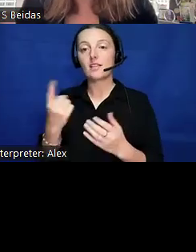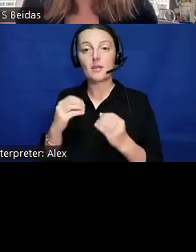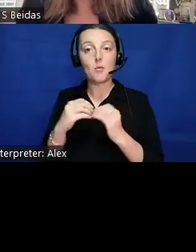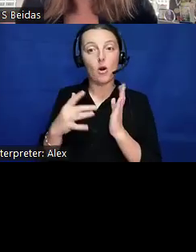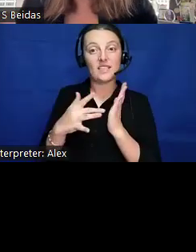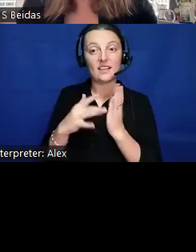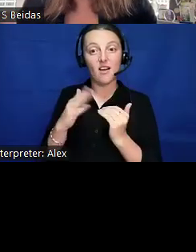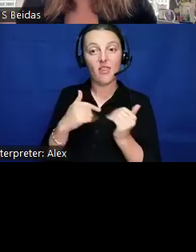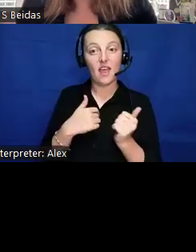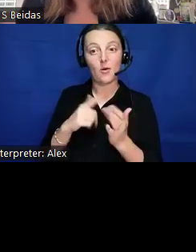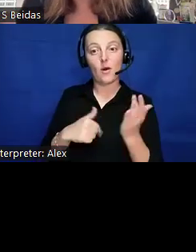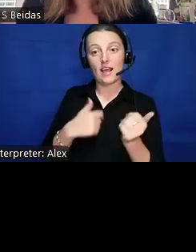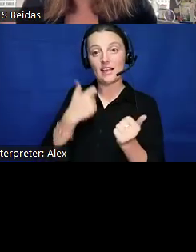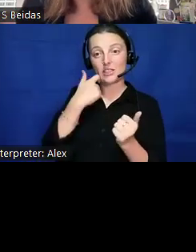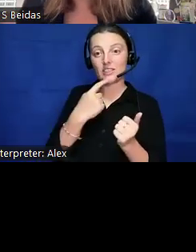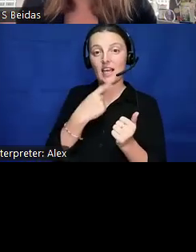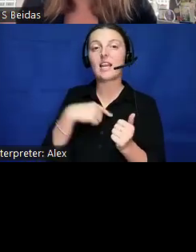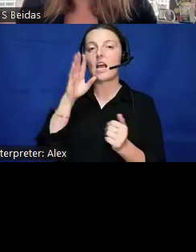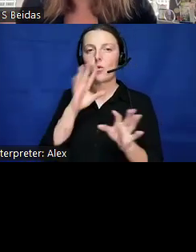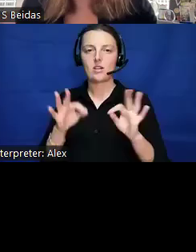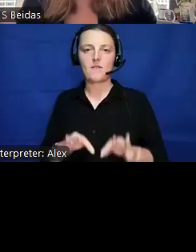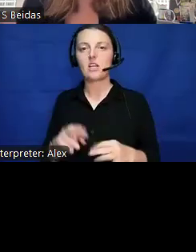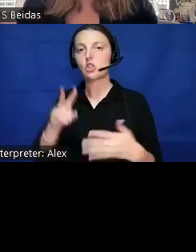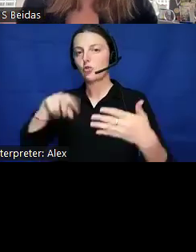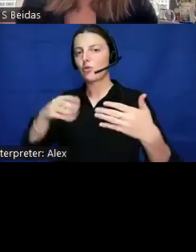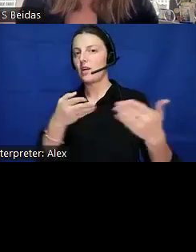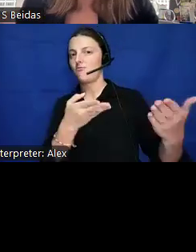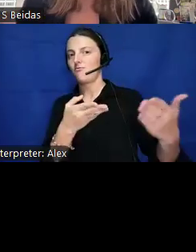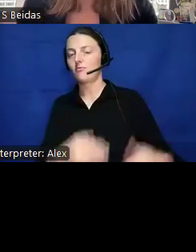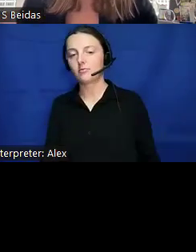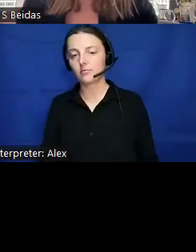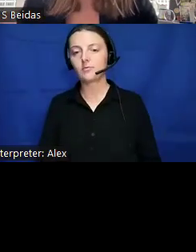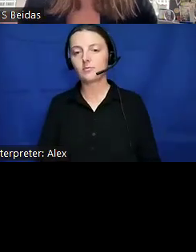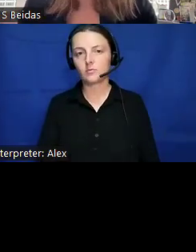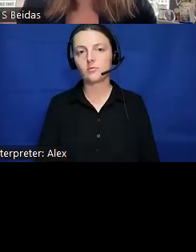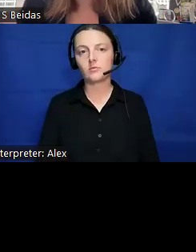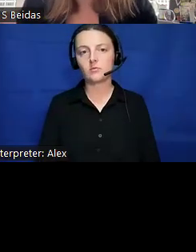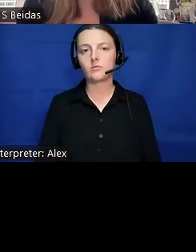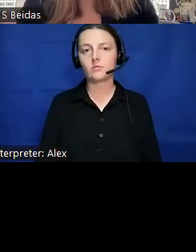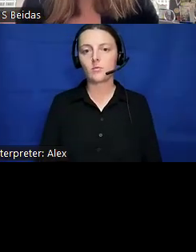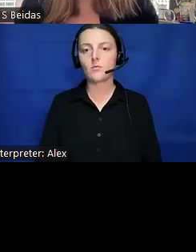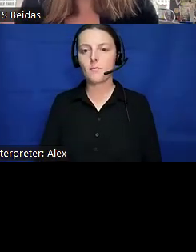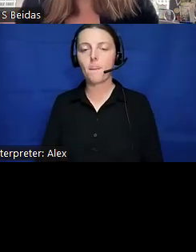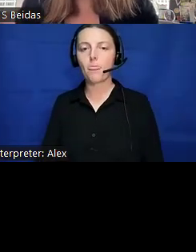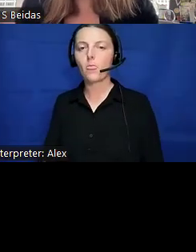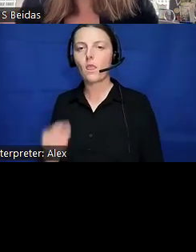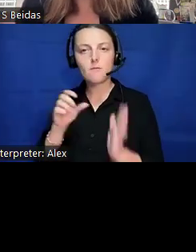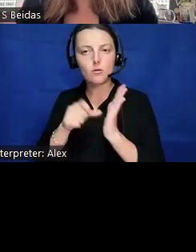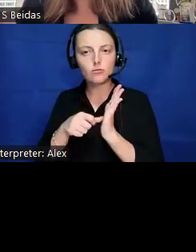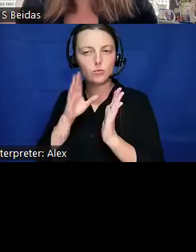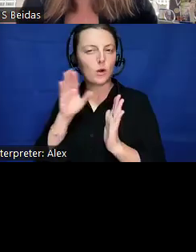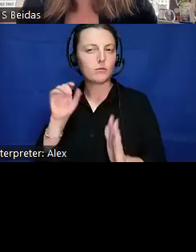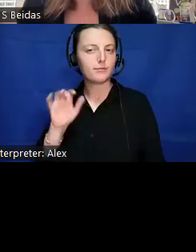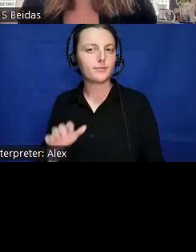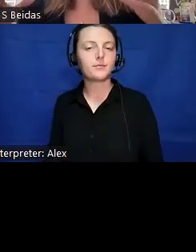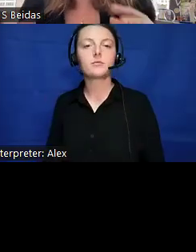just call out a couple of points from this definition as you read it that I think are particularly important. The first